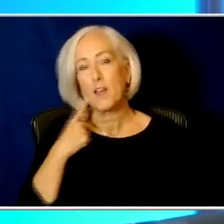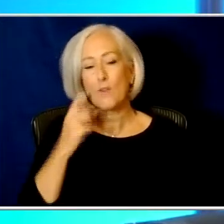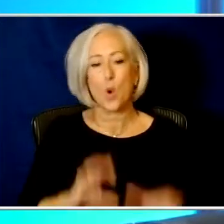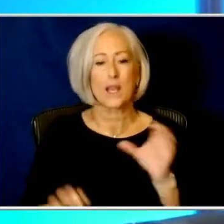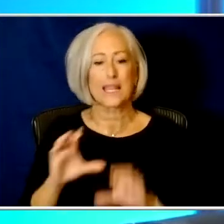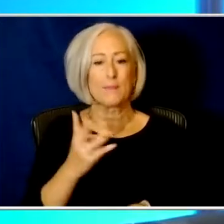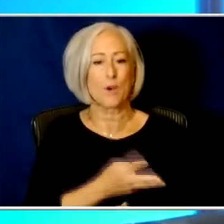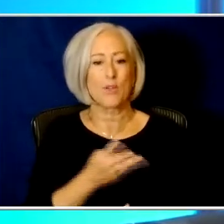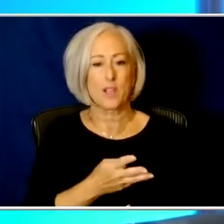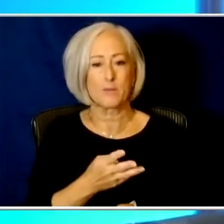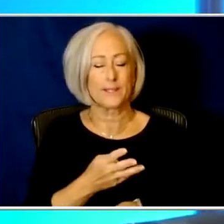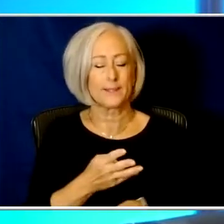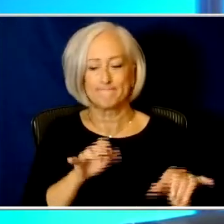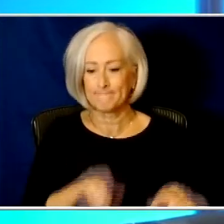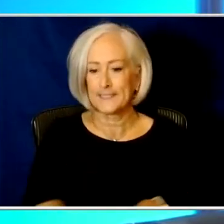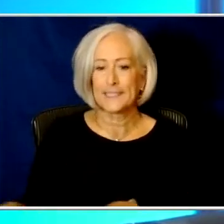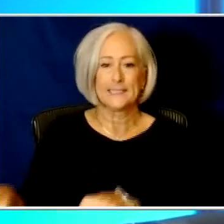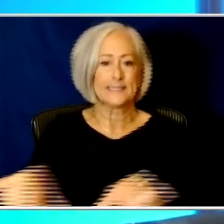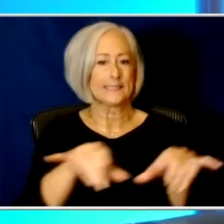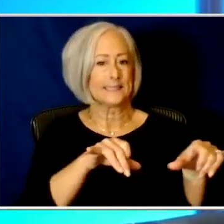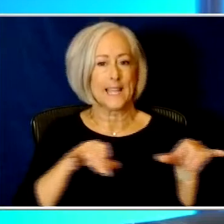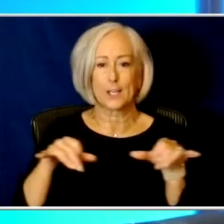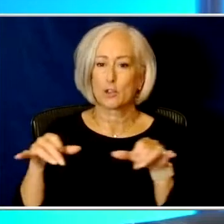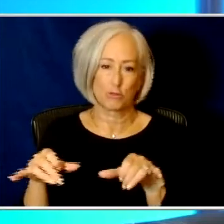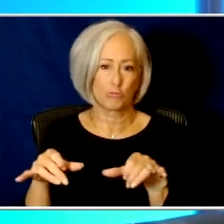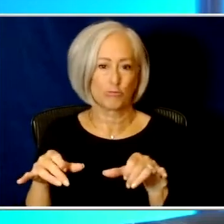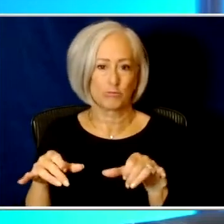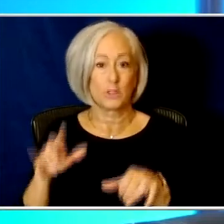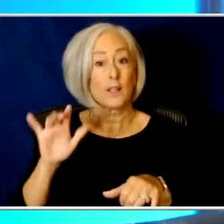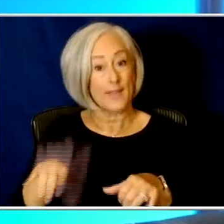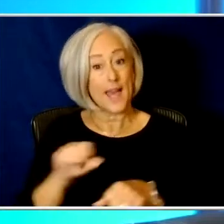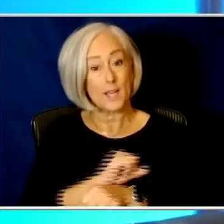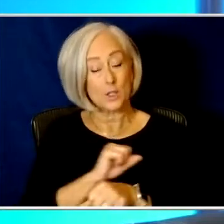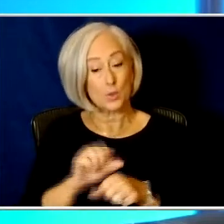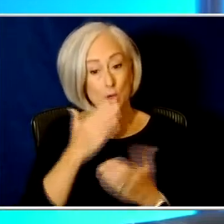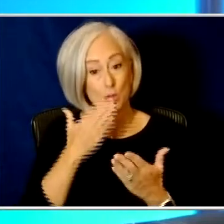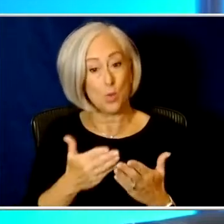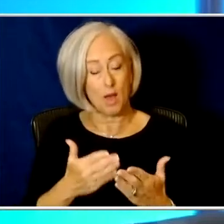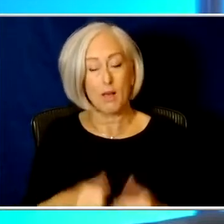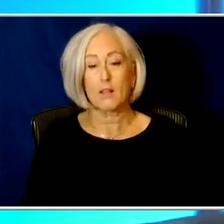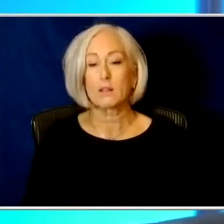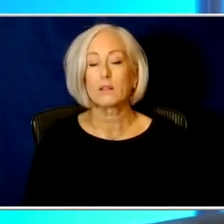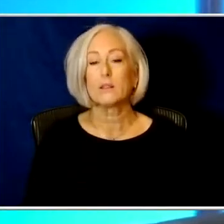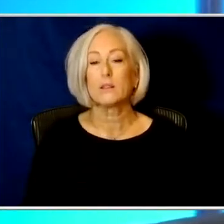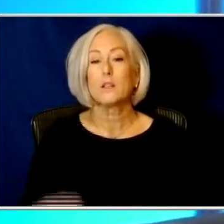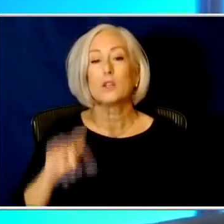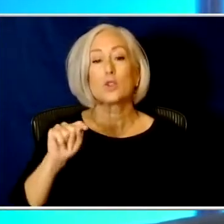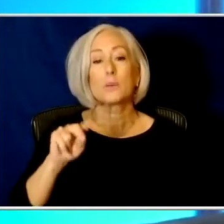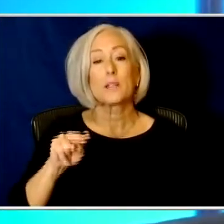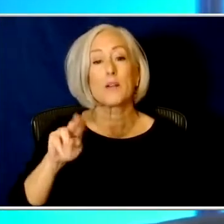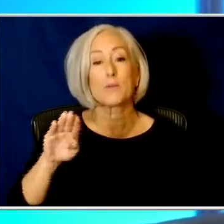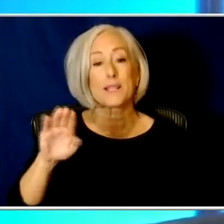And so there is this drug called a PARP inhibitor, or olaparib, that targets this protein that's dysregulated